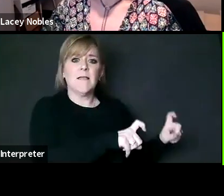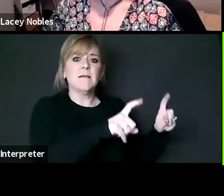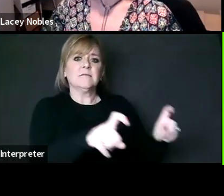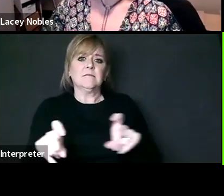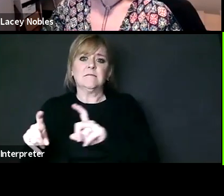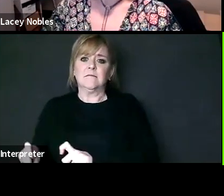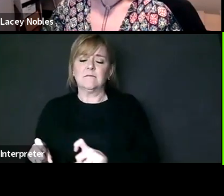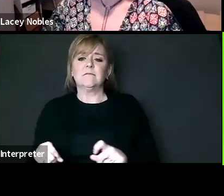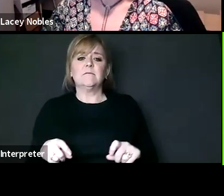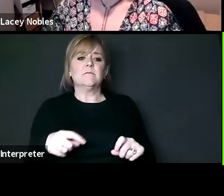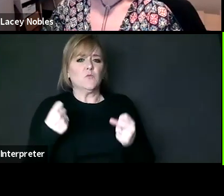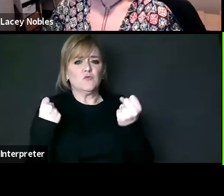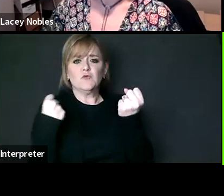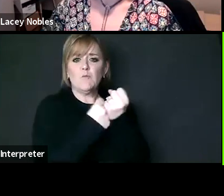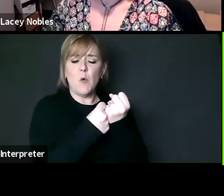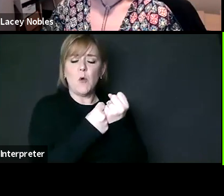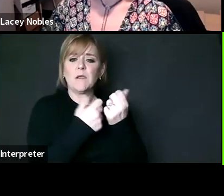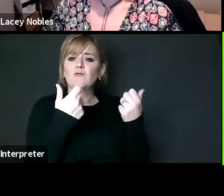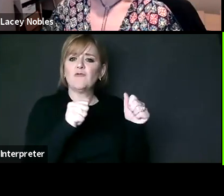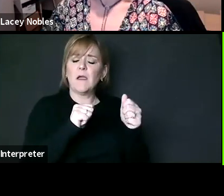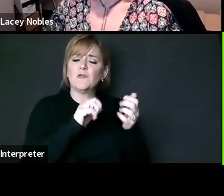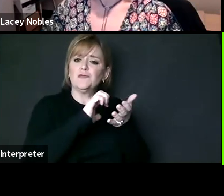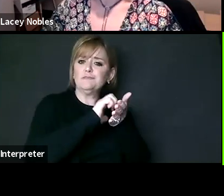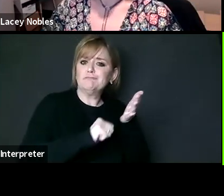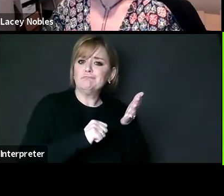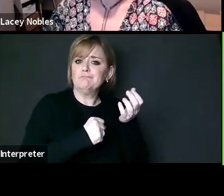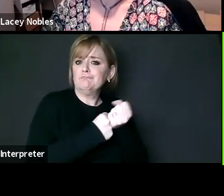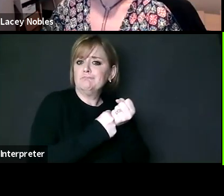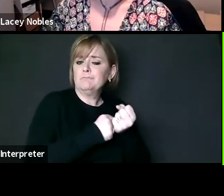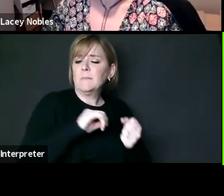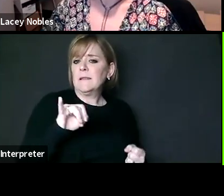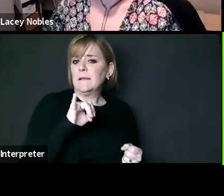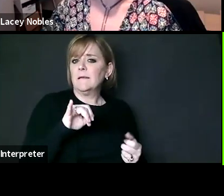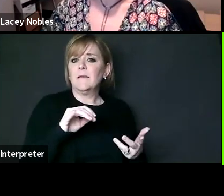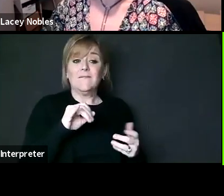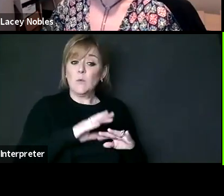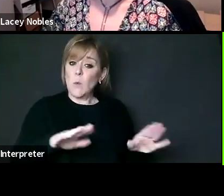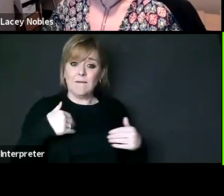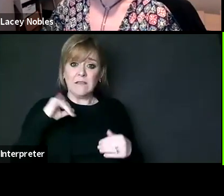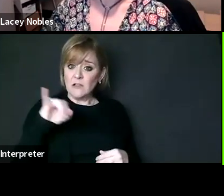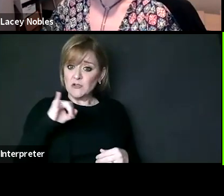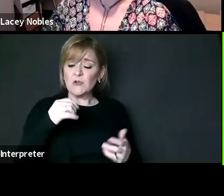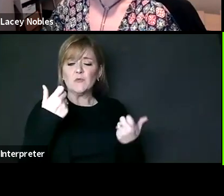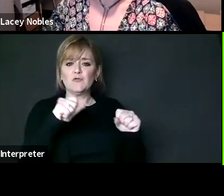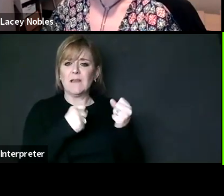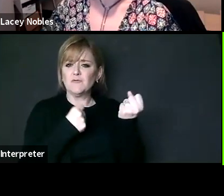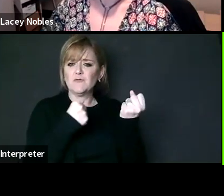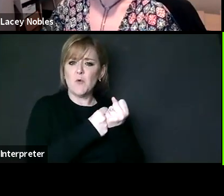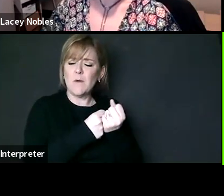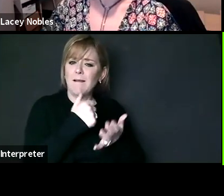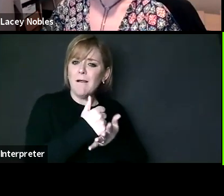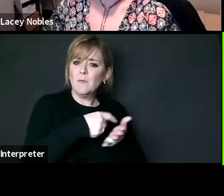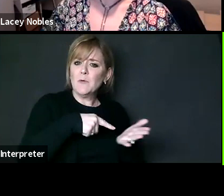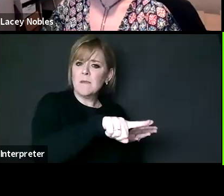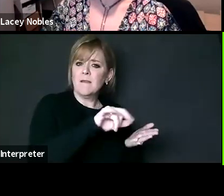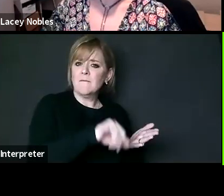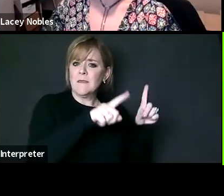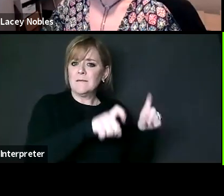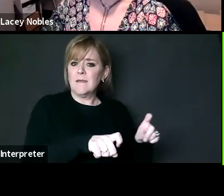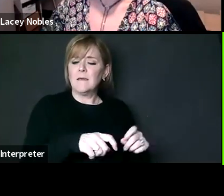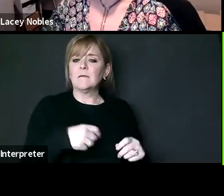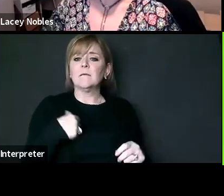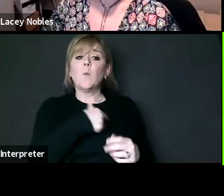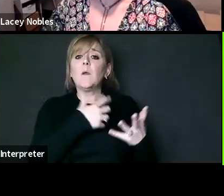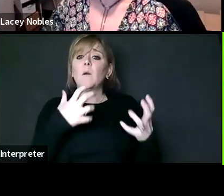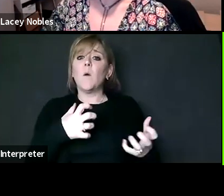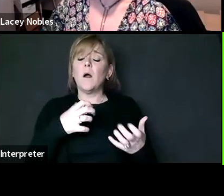that testing costs for our uninsured. And we just really want to find out the disease burden in our community so we can